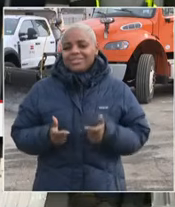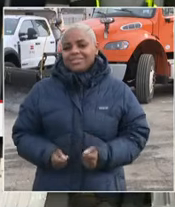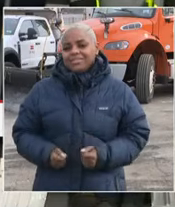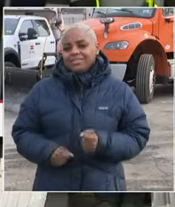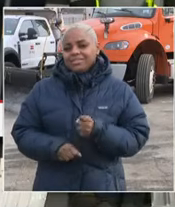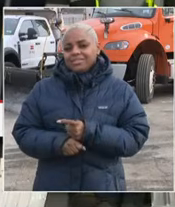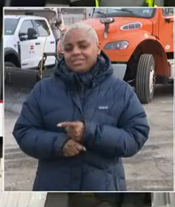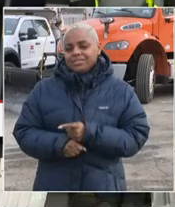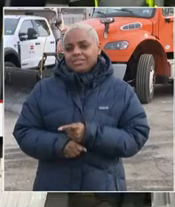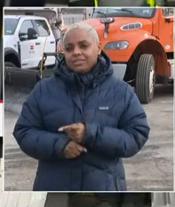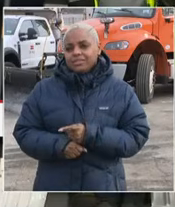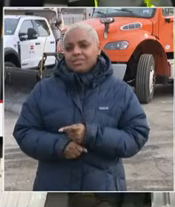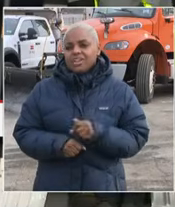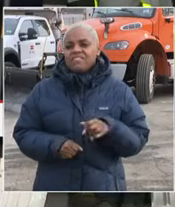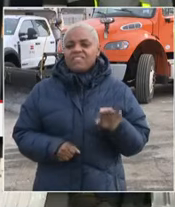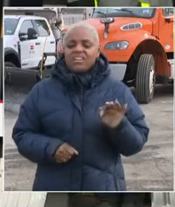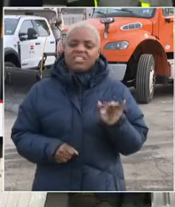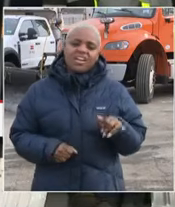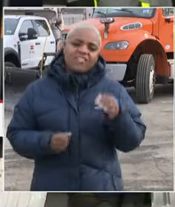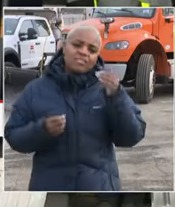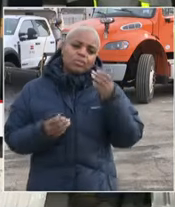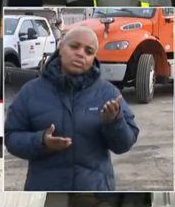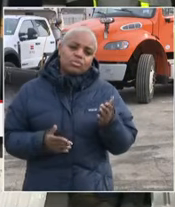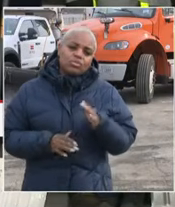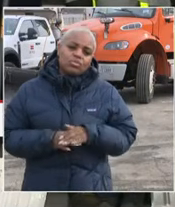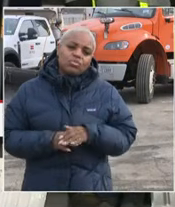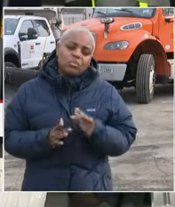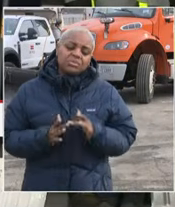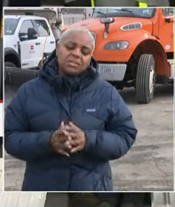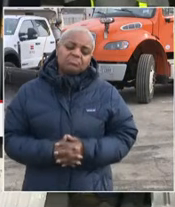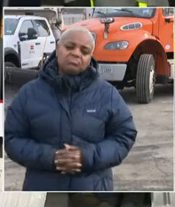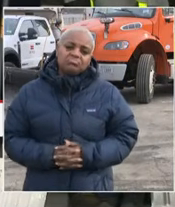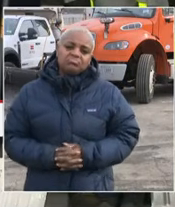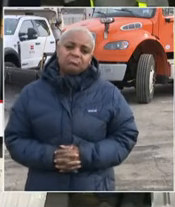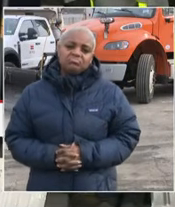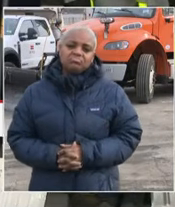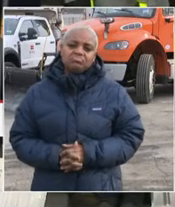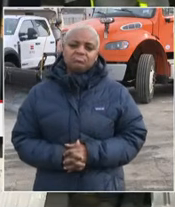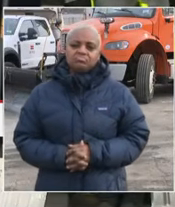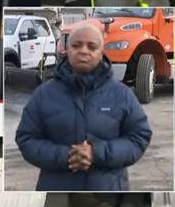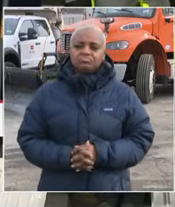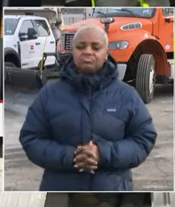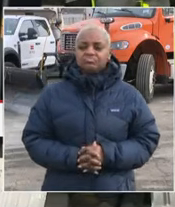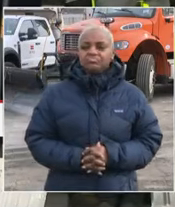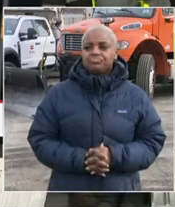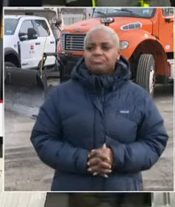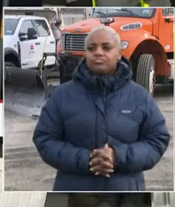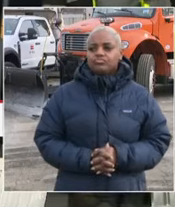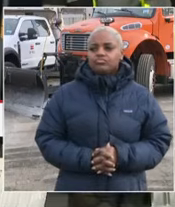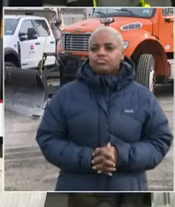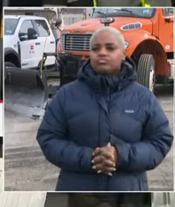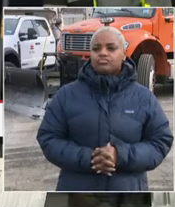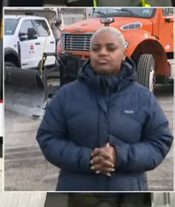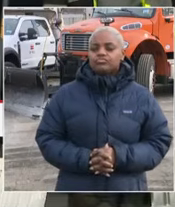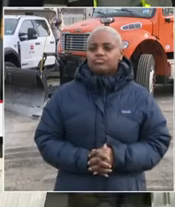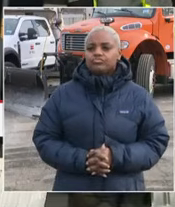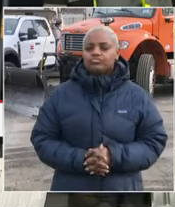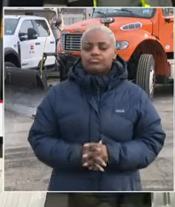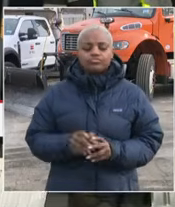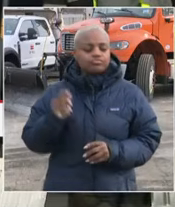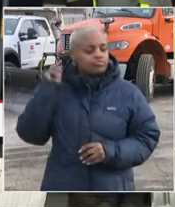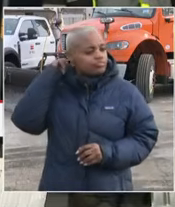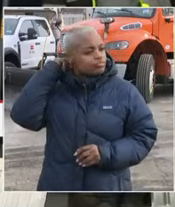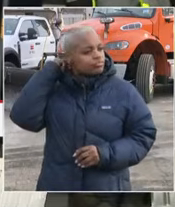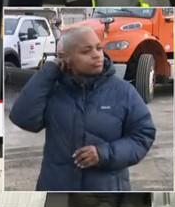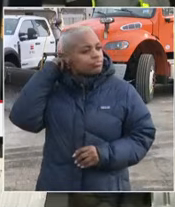website and you can find all those different segues. So, I also want to encourage, as my colleagues